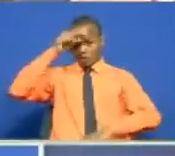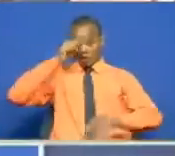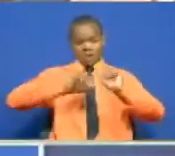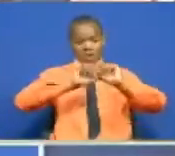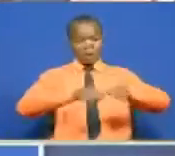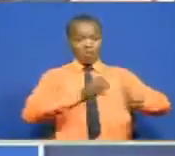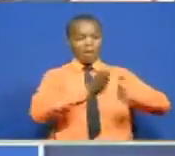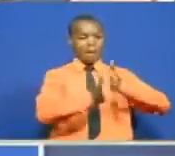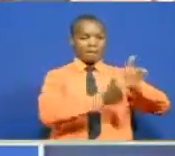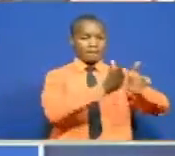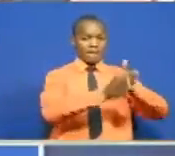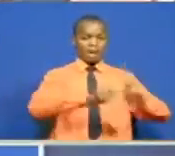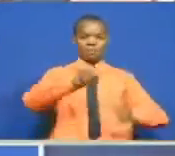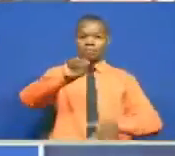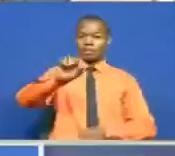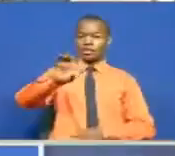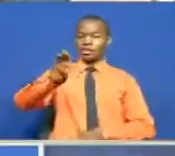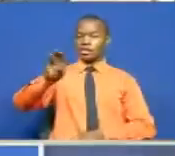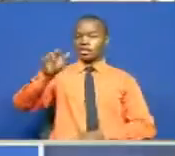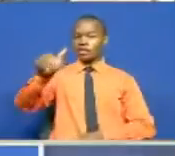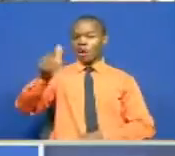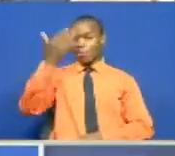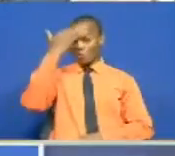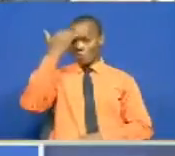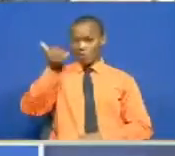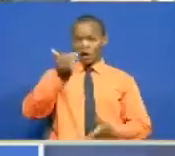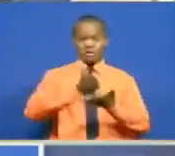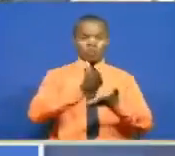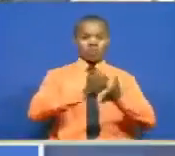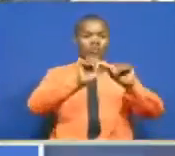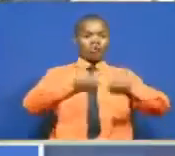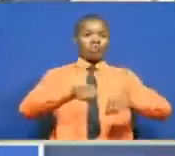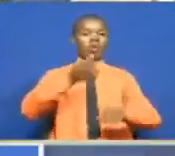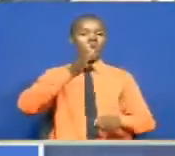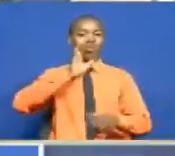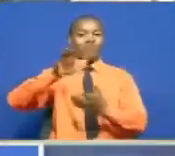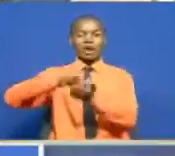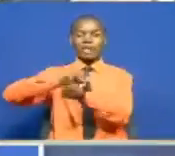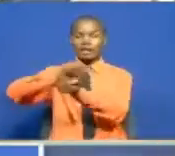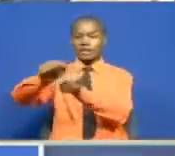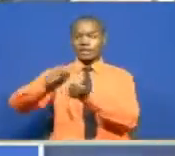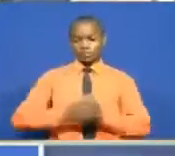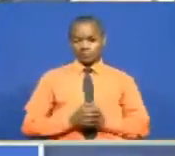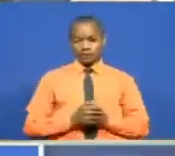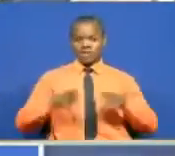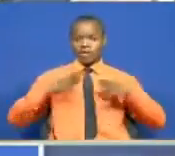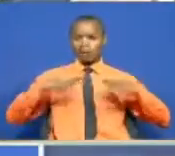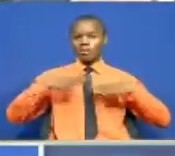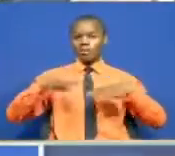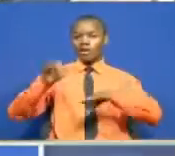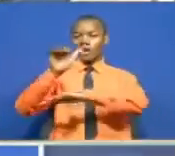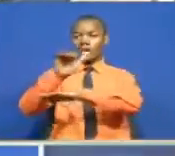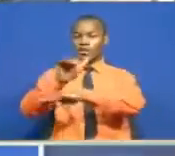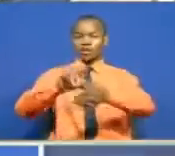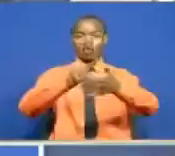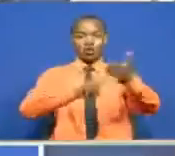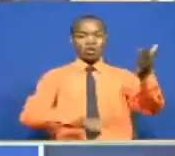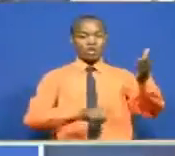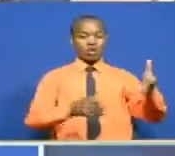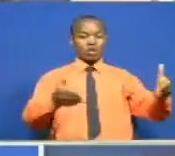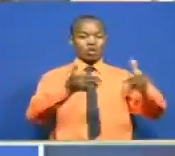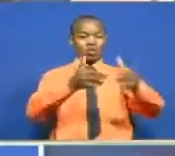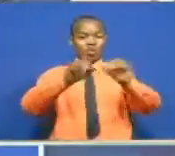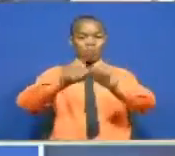area amid fears of being exposed to waterborne diseases. The residents are calling for the purchase of